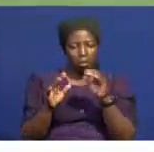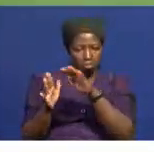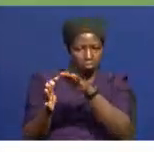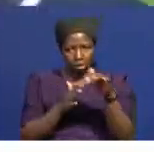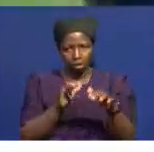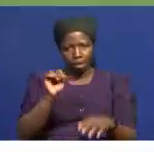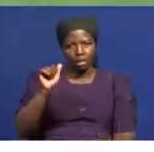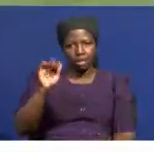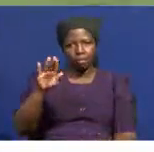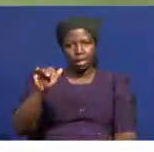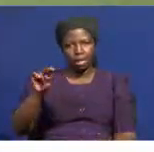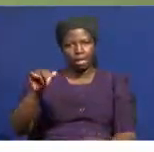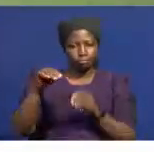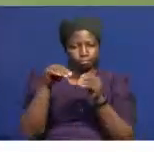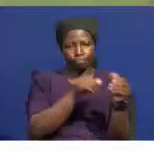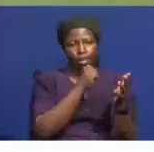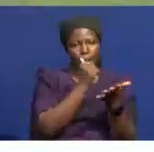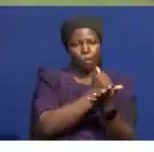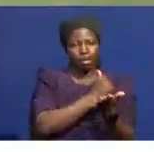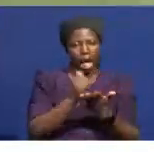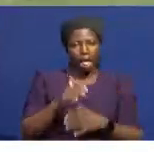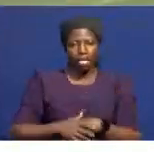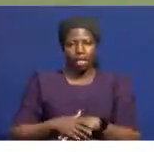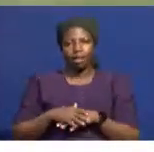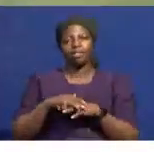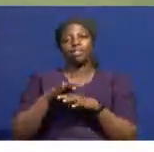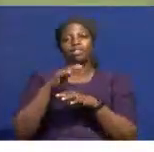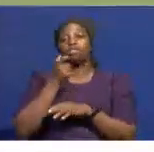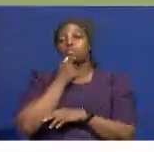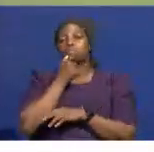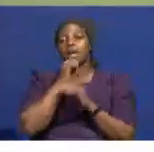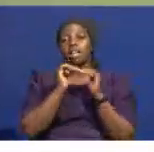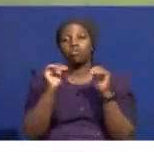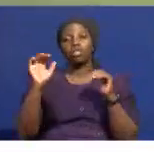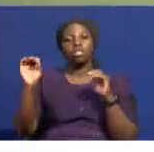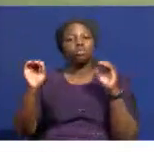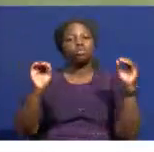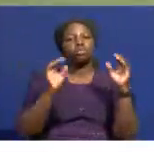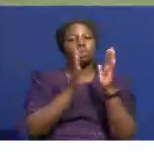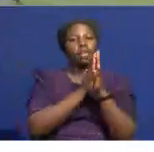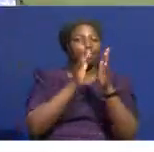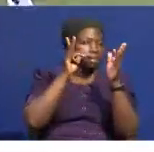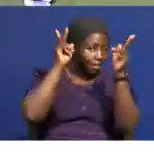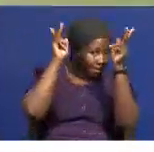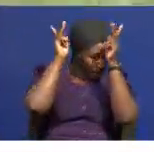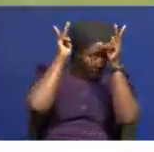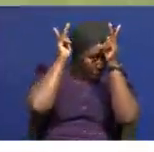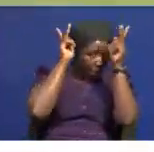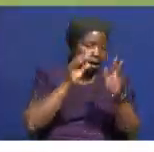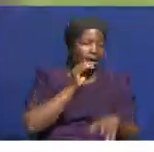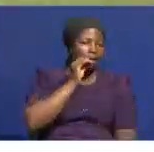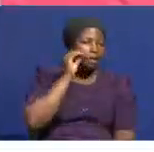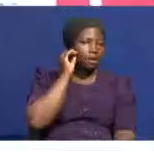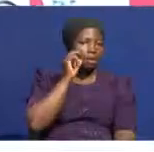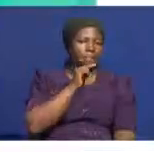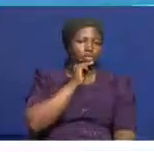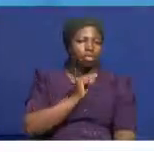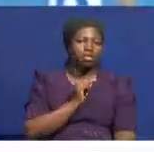Rangers, while defending champions Gor Mahia played to a goalless draw with Kakamega Homeboys.